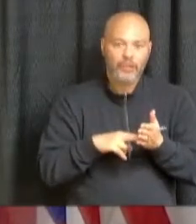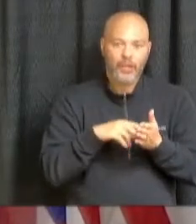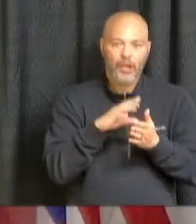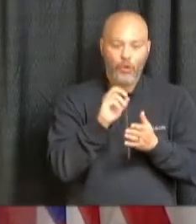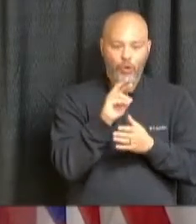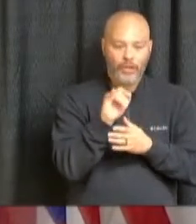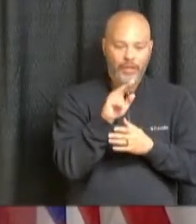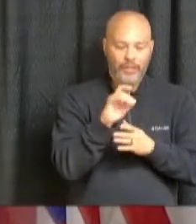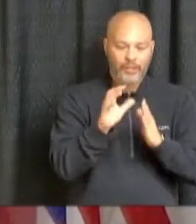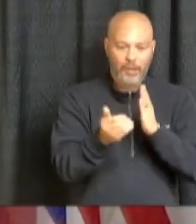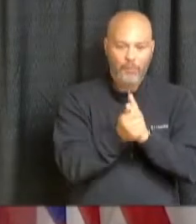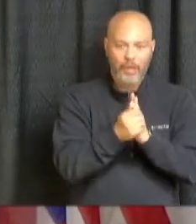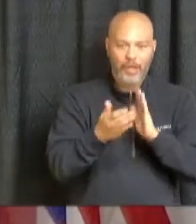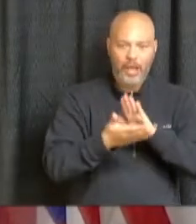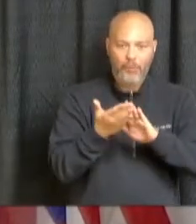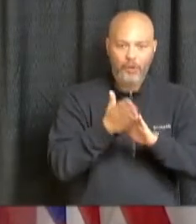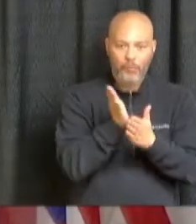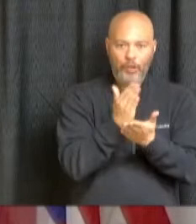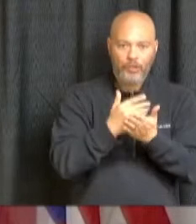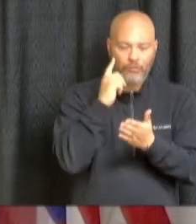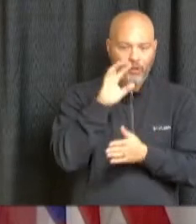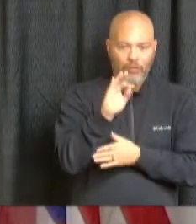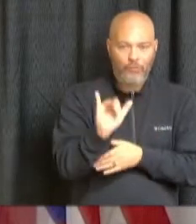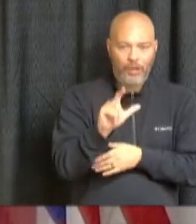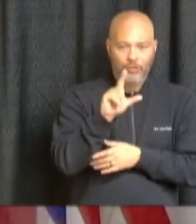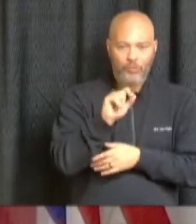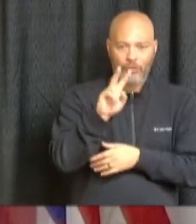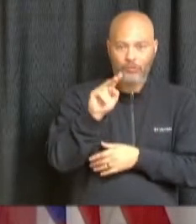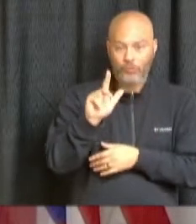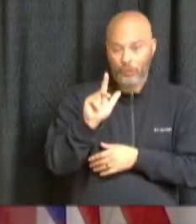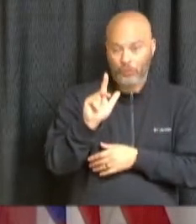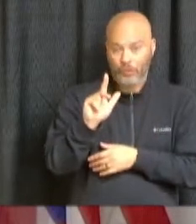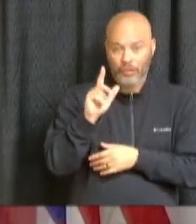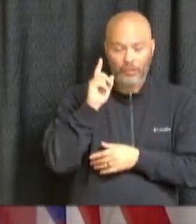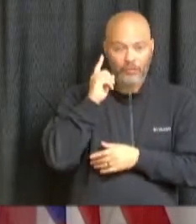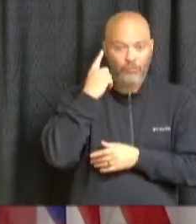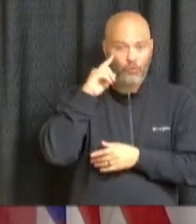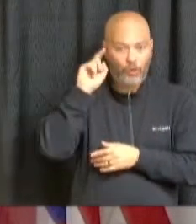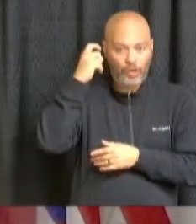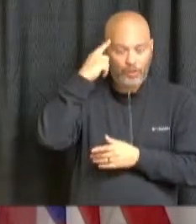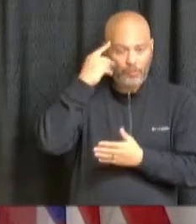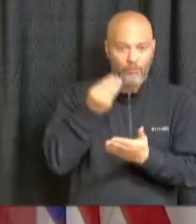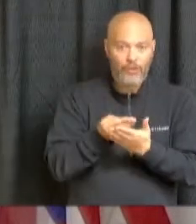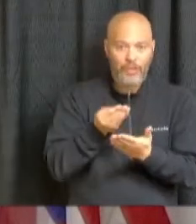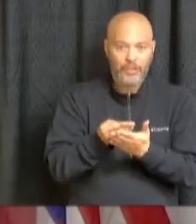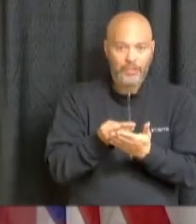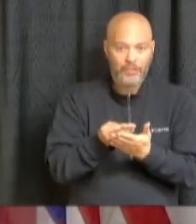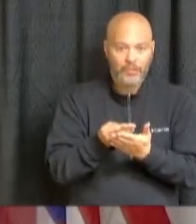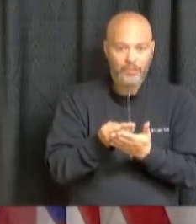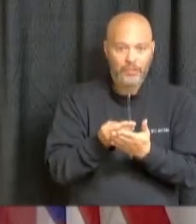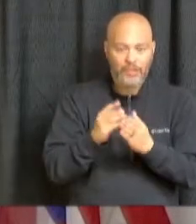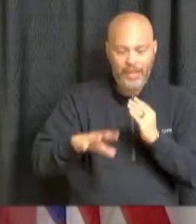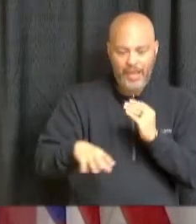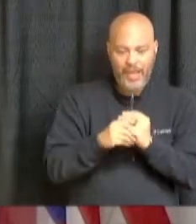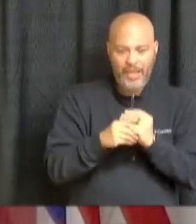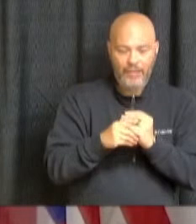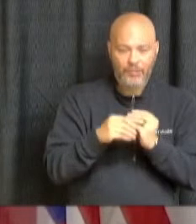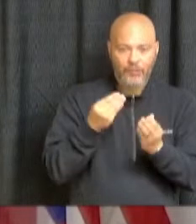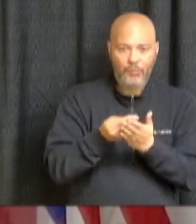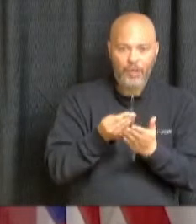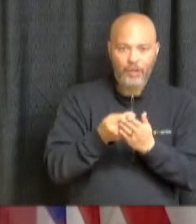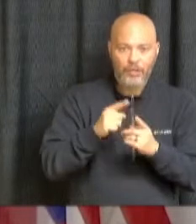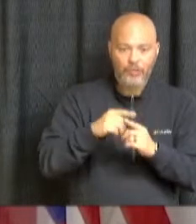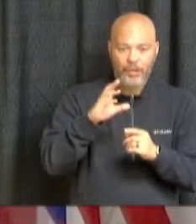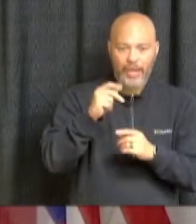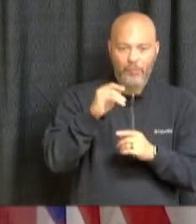an ordinance amending the operating budgets for fiscal year 2023 for governmental funds to add additional funding to the